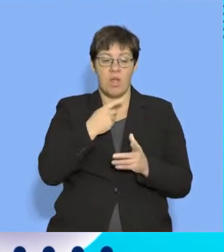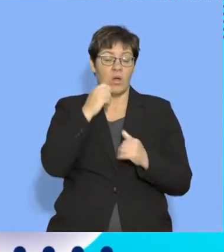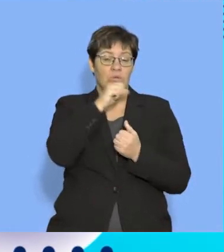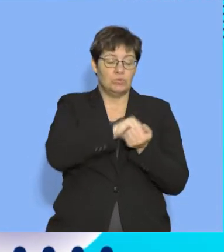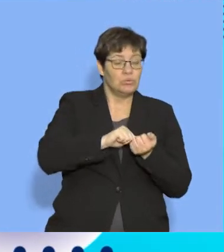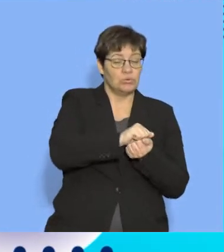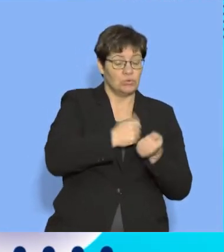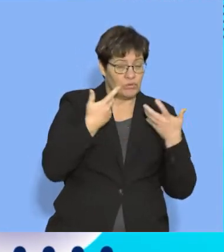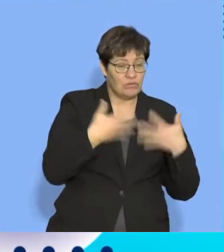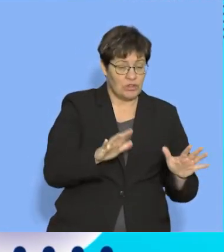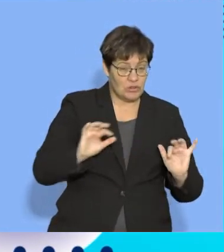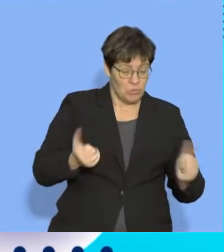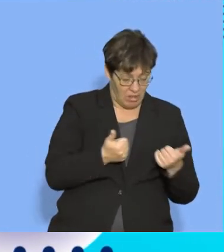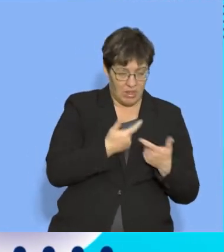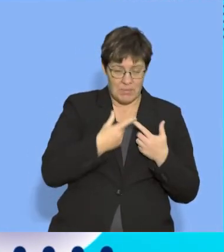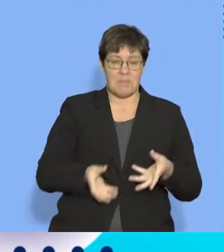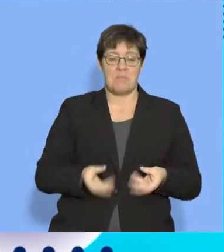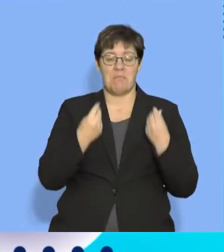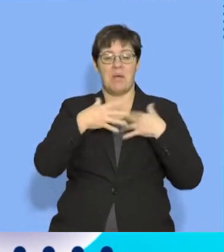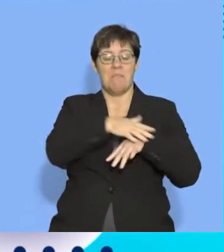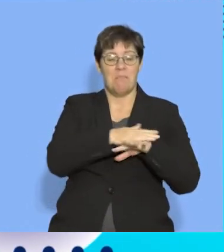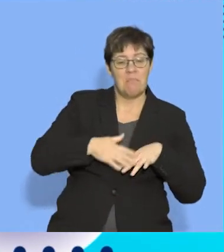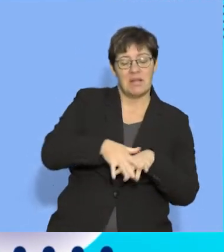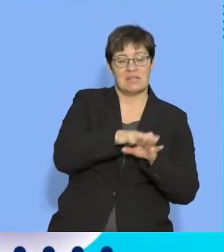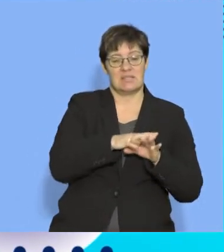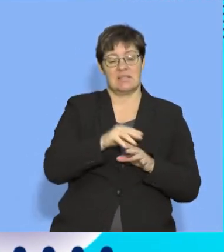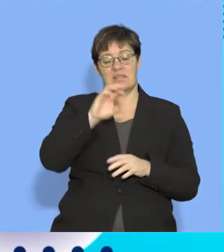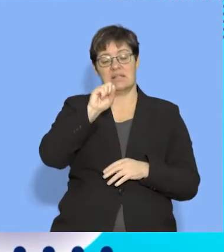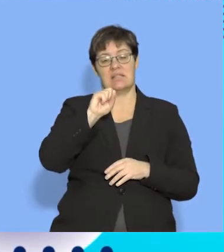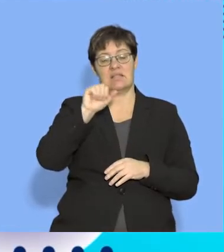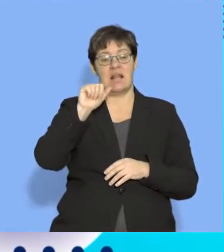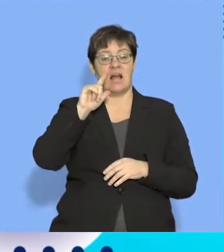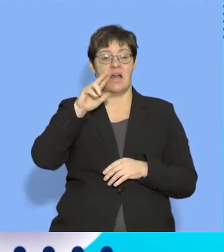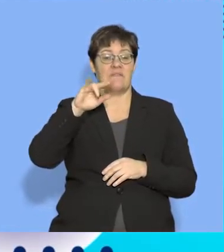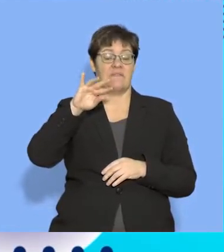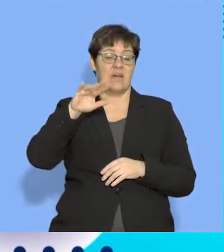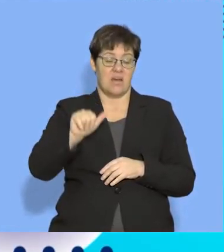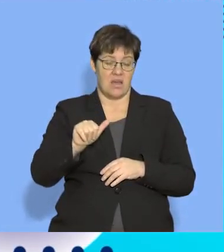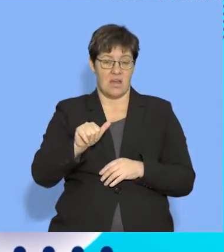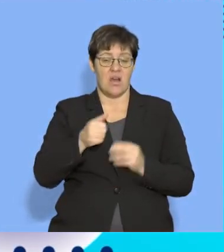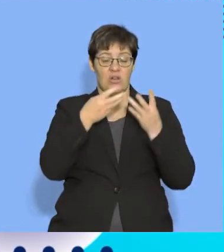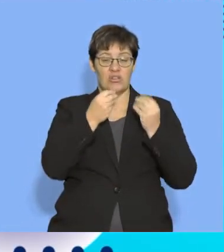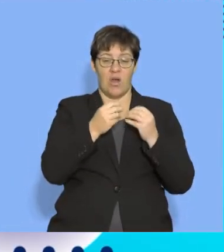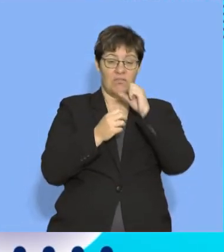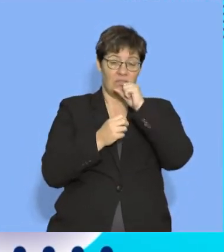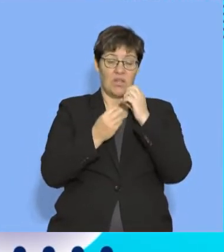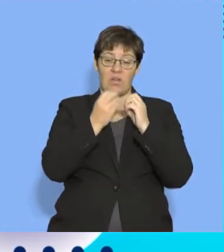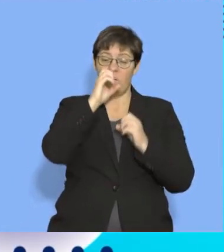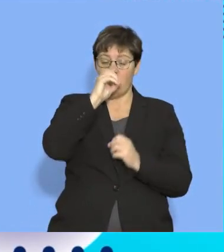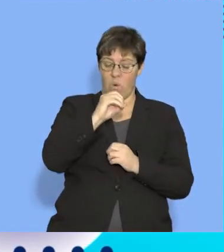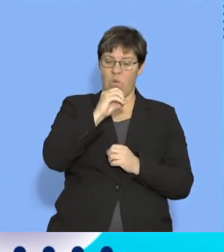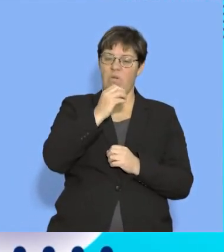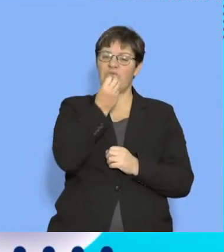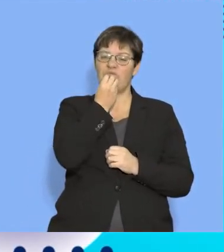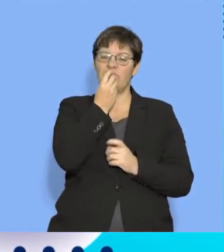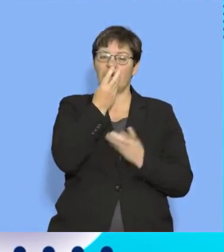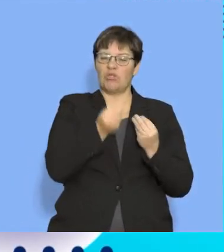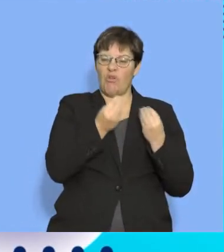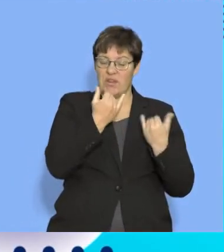chewed the food well. It mixes with saliva, and that softened ball of food moves through the esophagus, allowing for